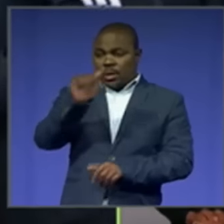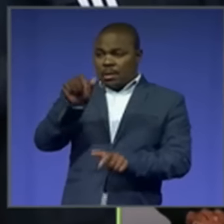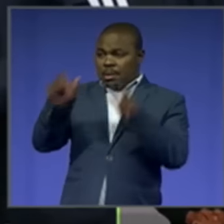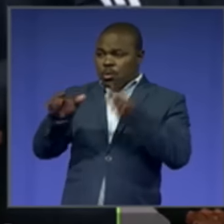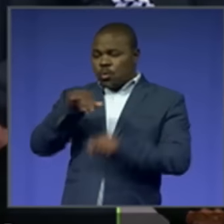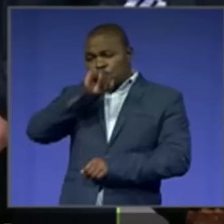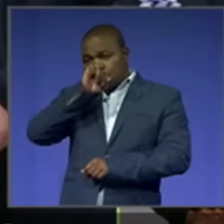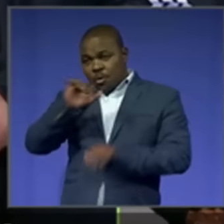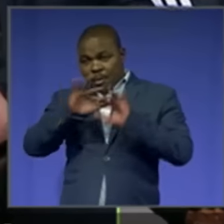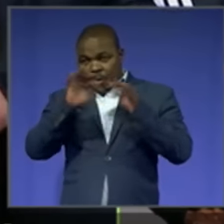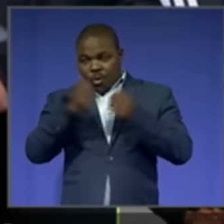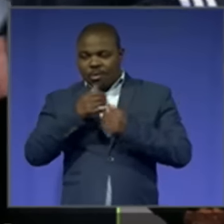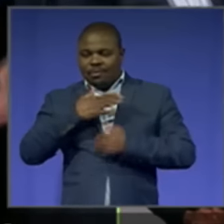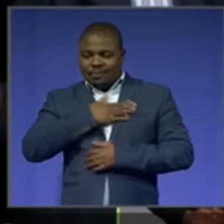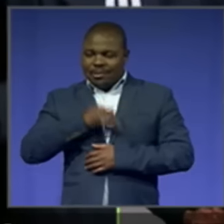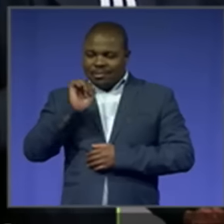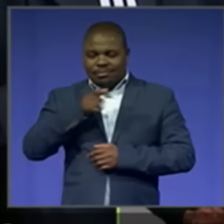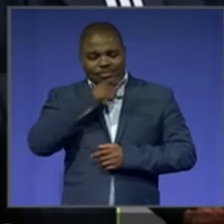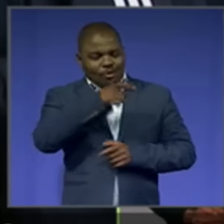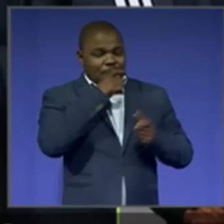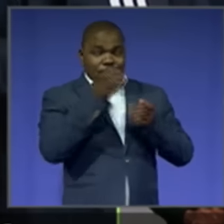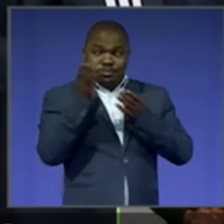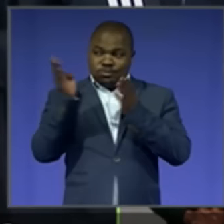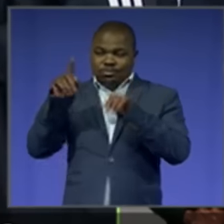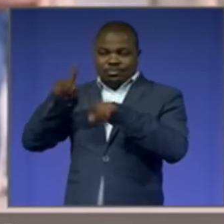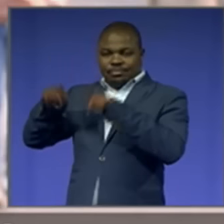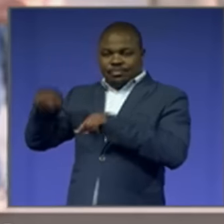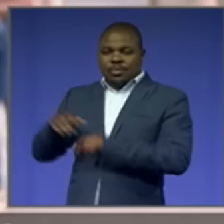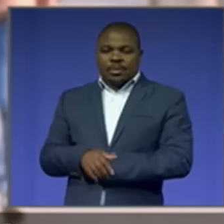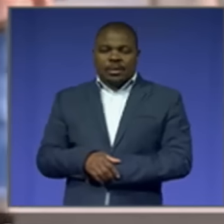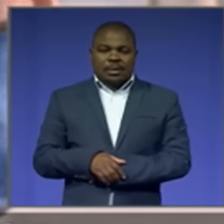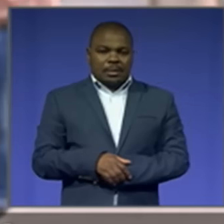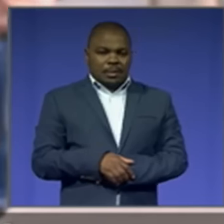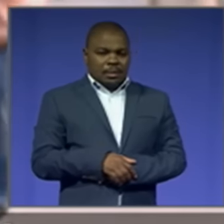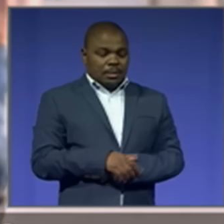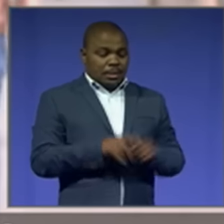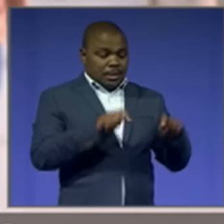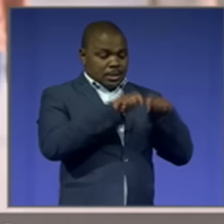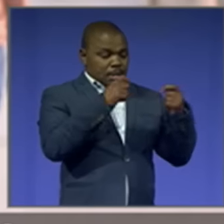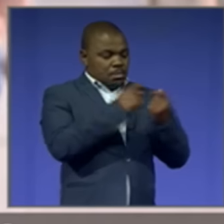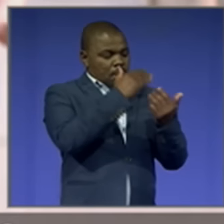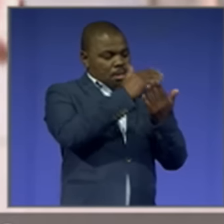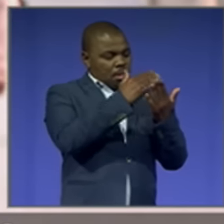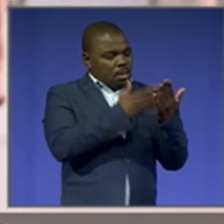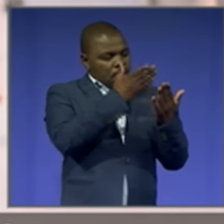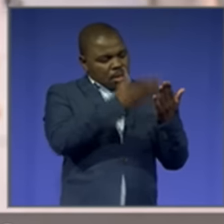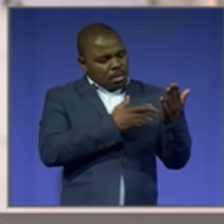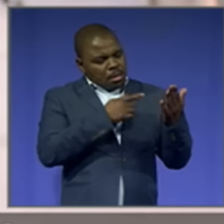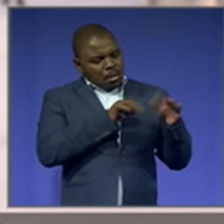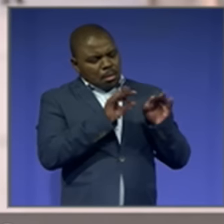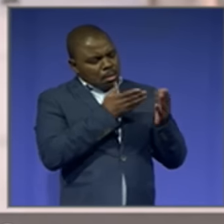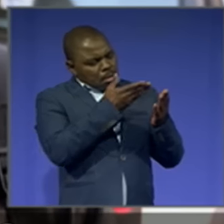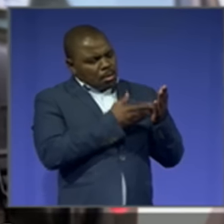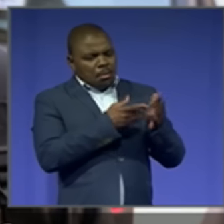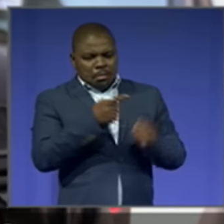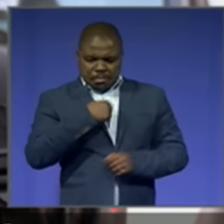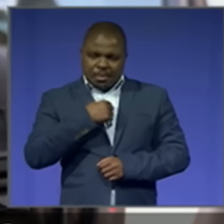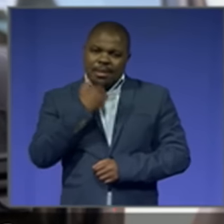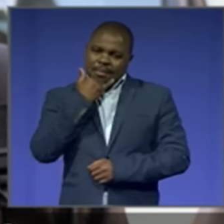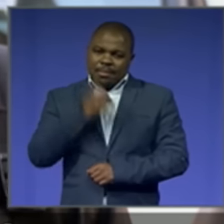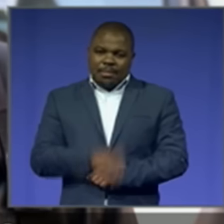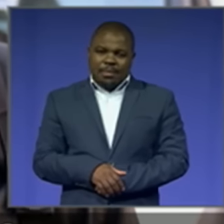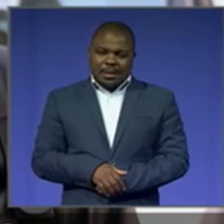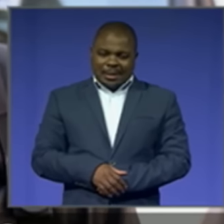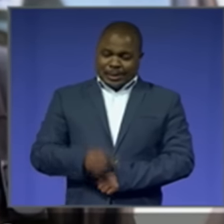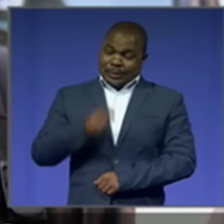ba ntšhitše maikutlo a bona. Squad se ka mokgwa ba se kgethileng ka gona ke a sa nthabisha gagolo. I'm not really